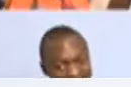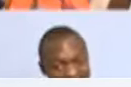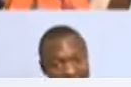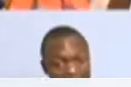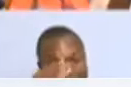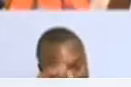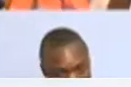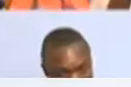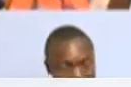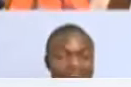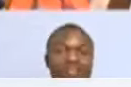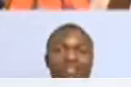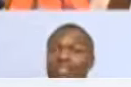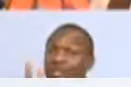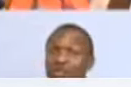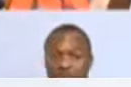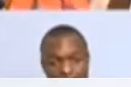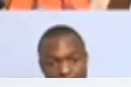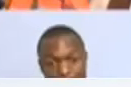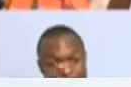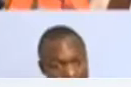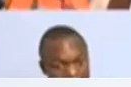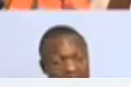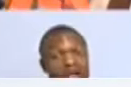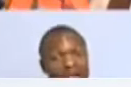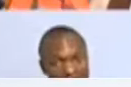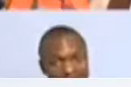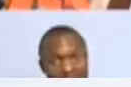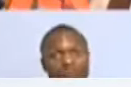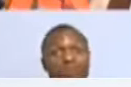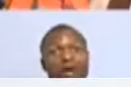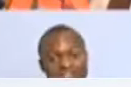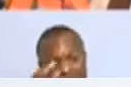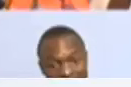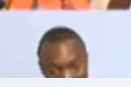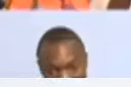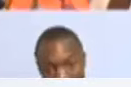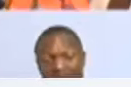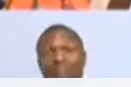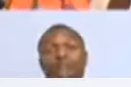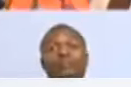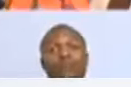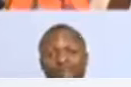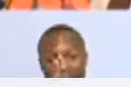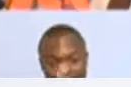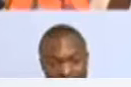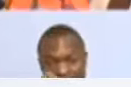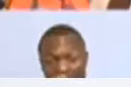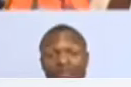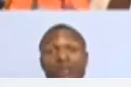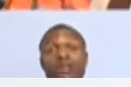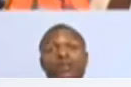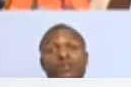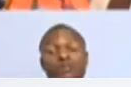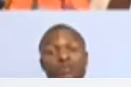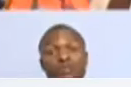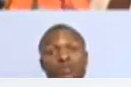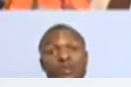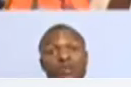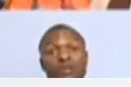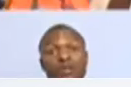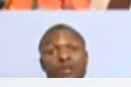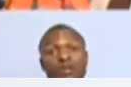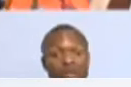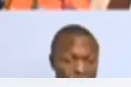month. No harvest month, because every month is a harvest month. Madam Speaker, to reverse forest and land